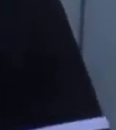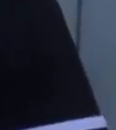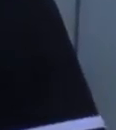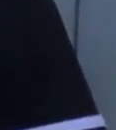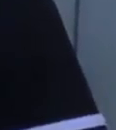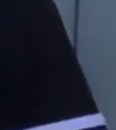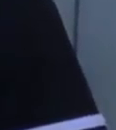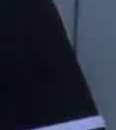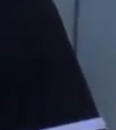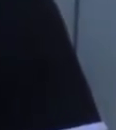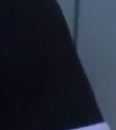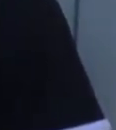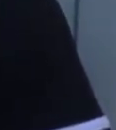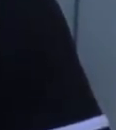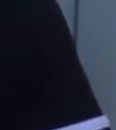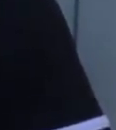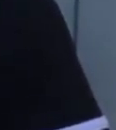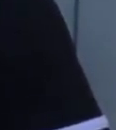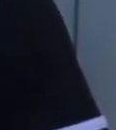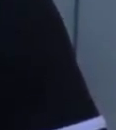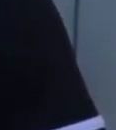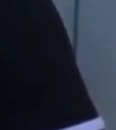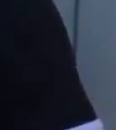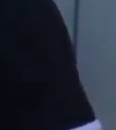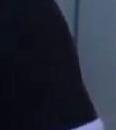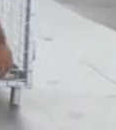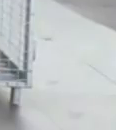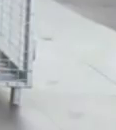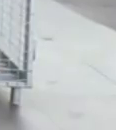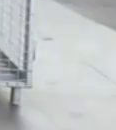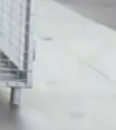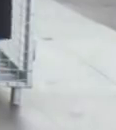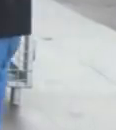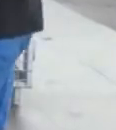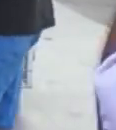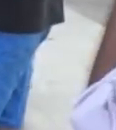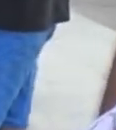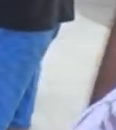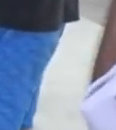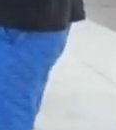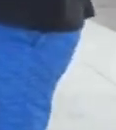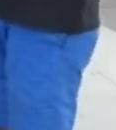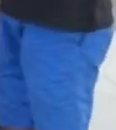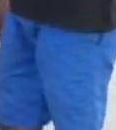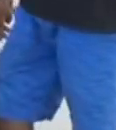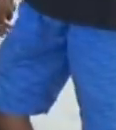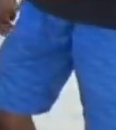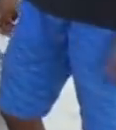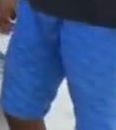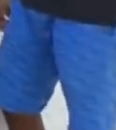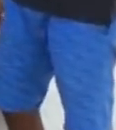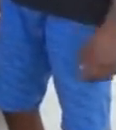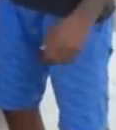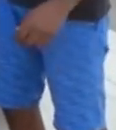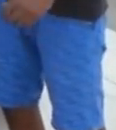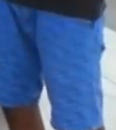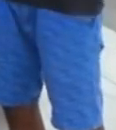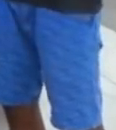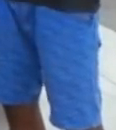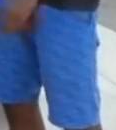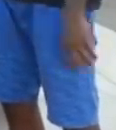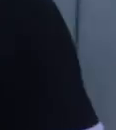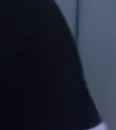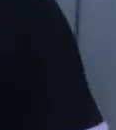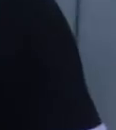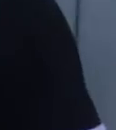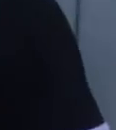for 5 days, you get a wages for $100, $150 a week. So at the moment they are not training, nothing. So what we both discussed to give them at